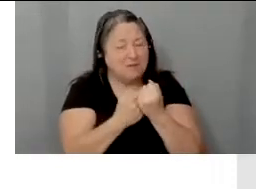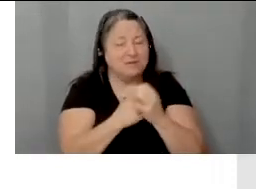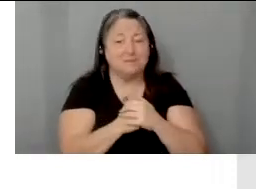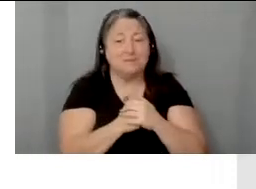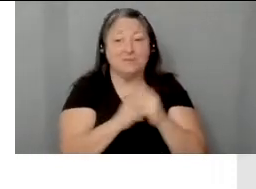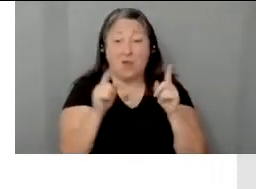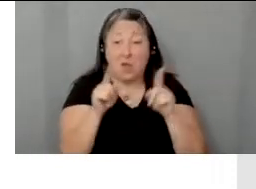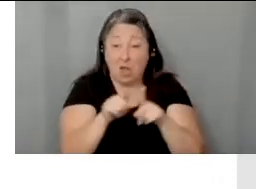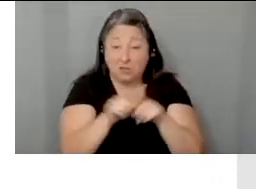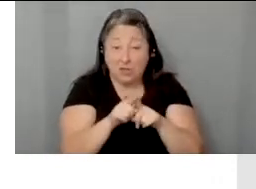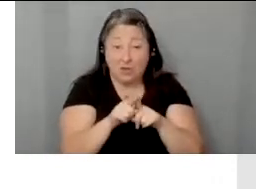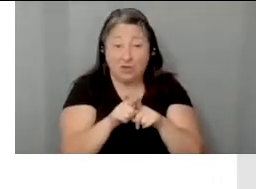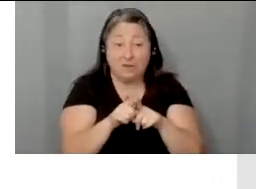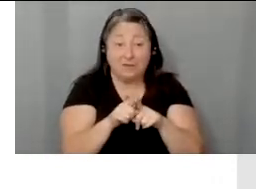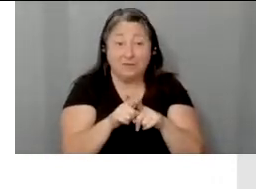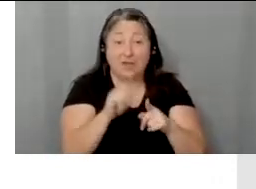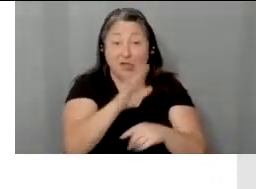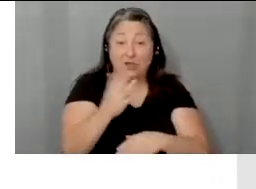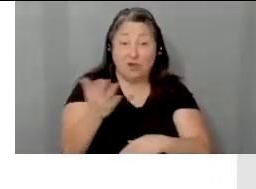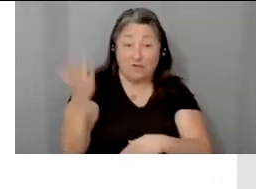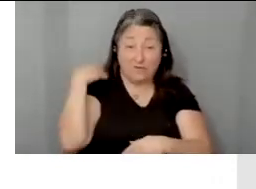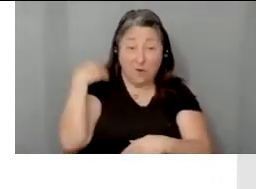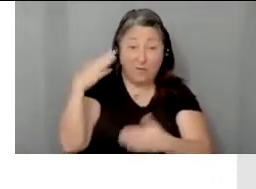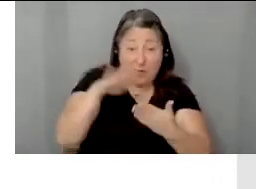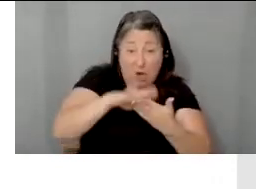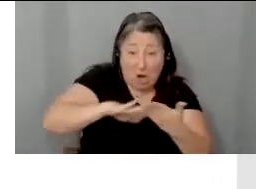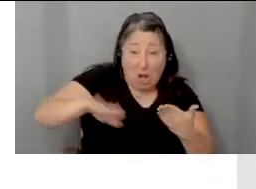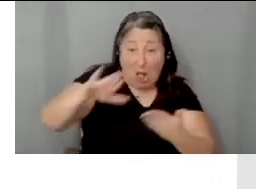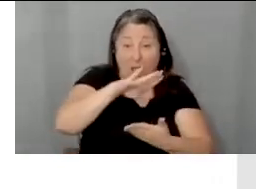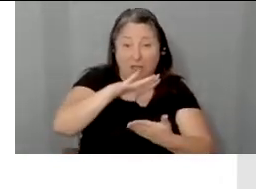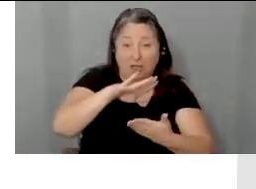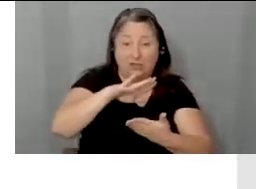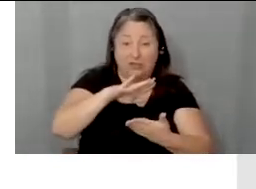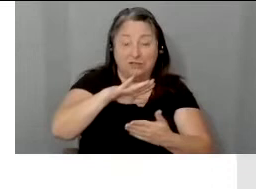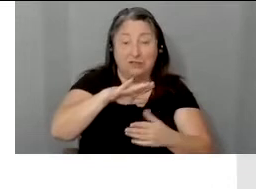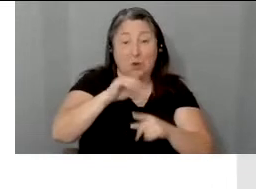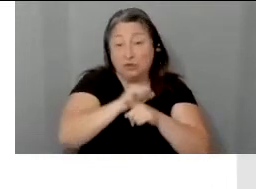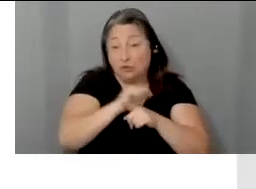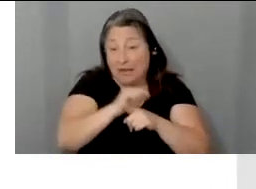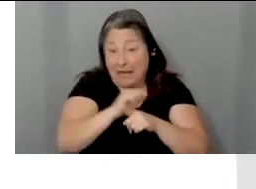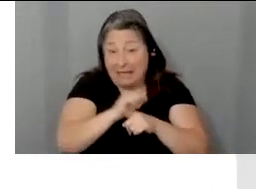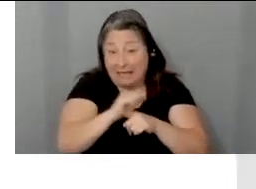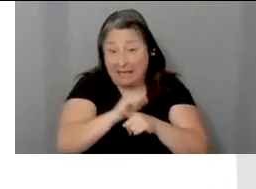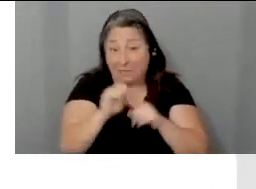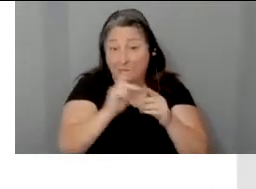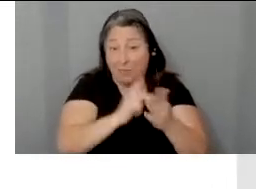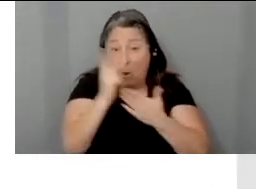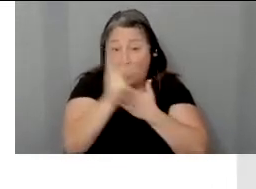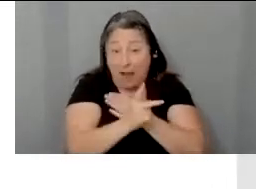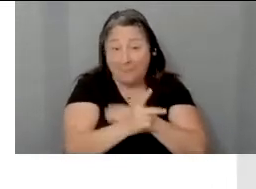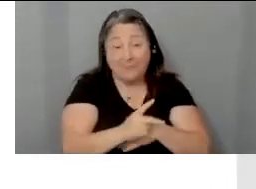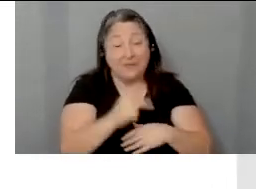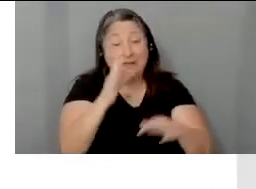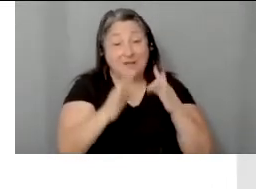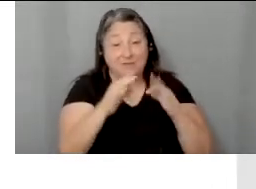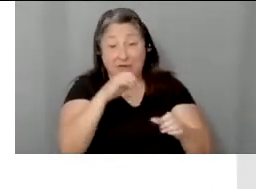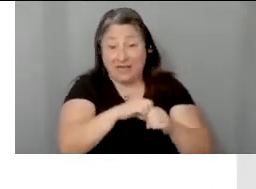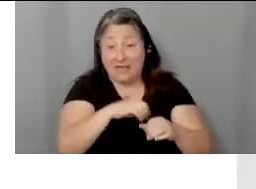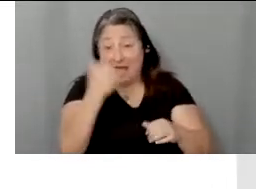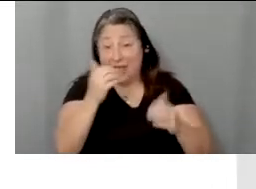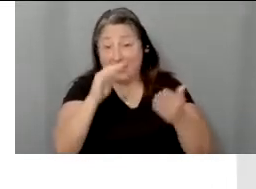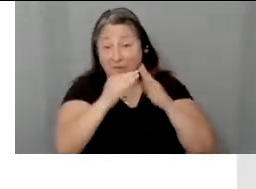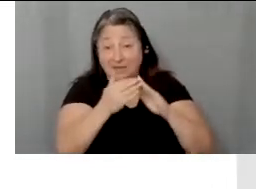at your former college or training institute, or if you're in another community, a lot of those universities have